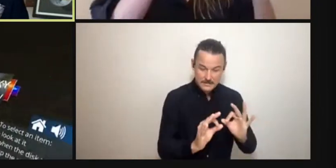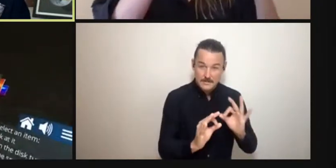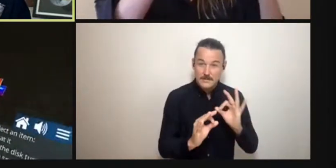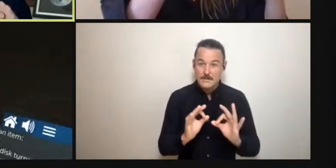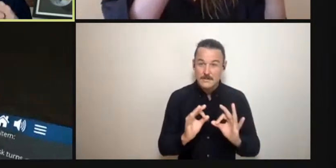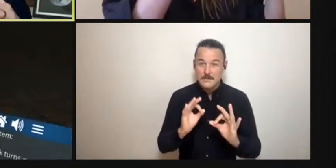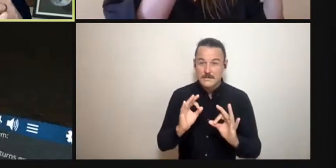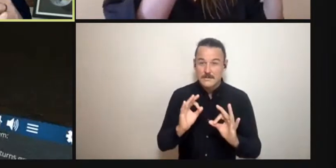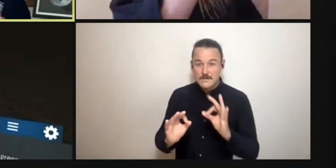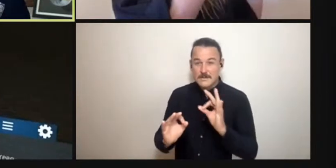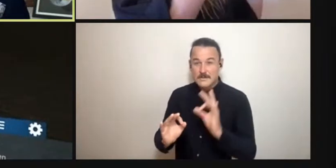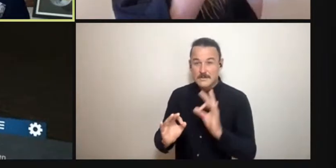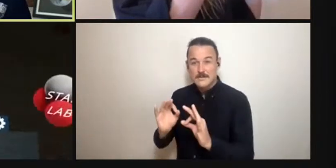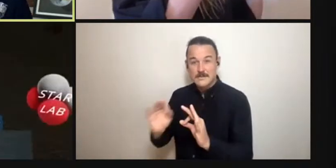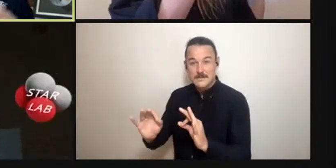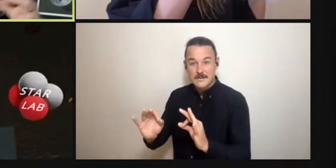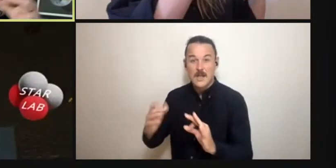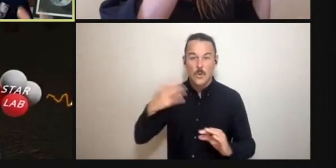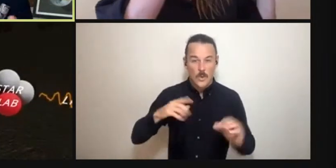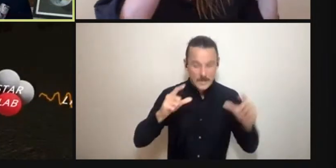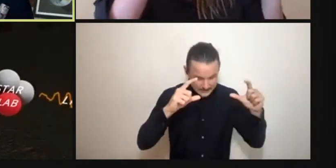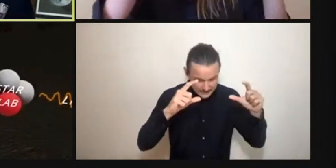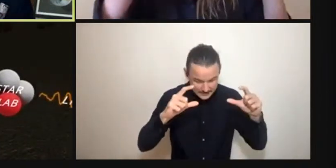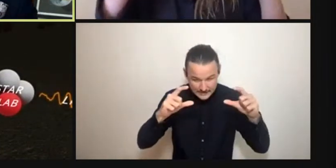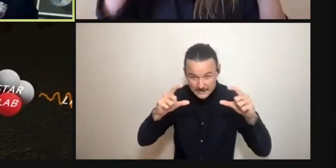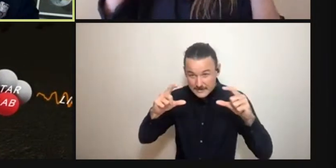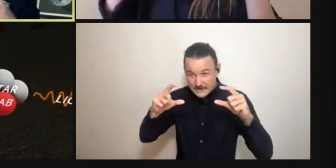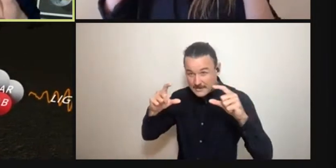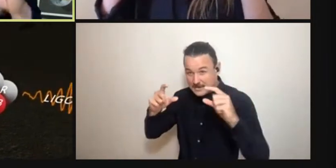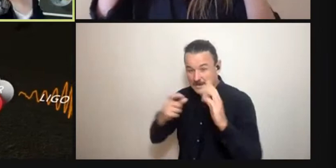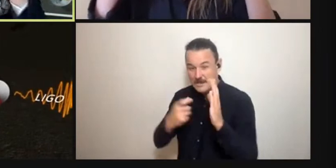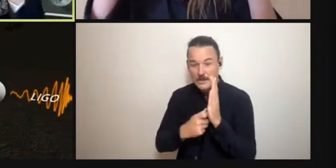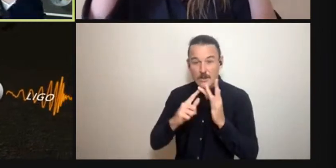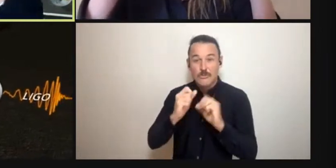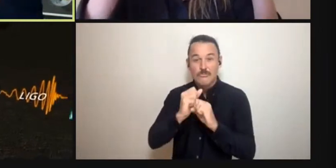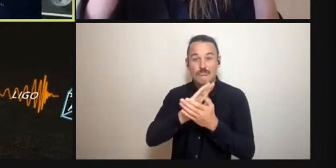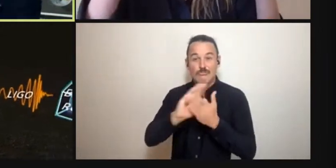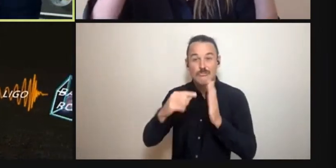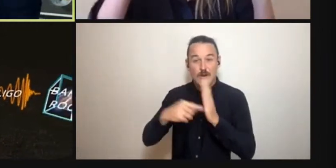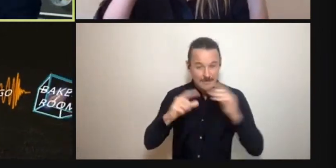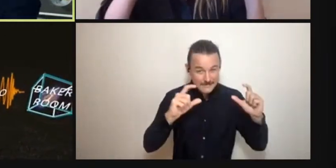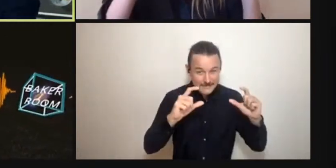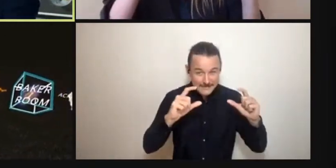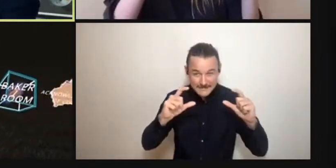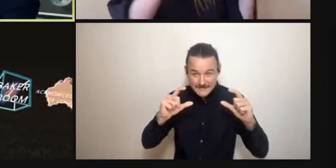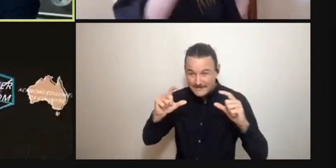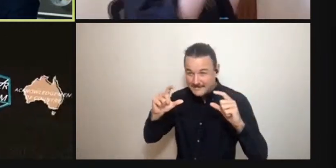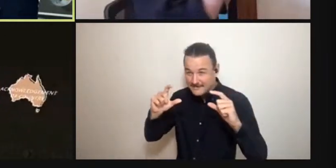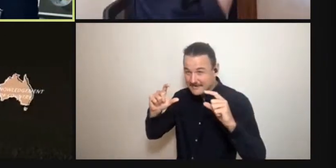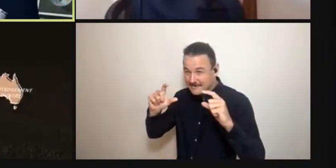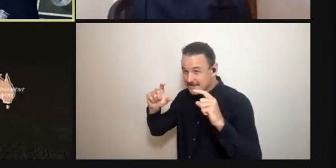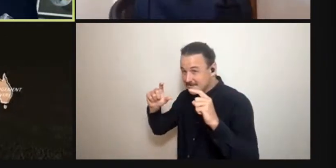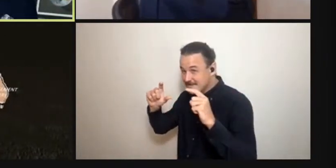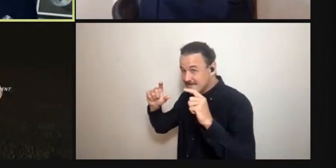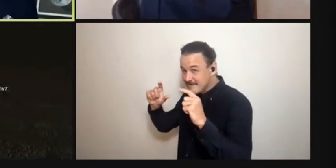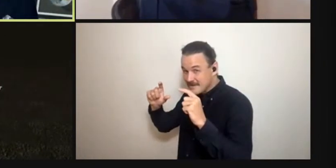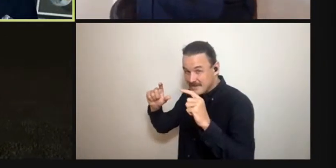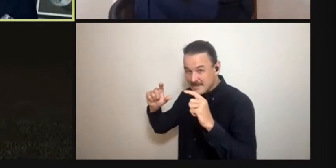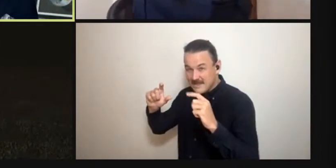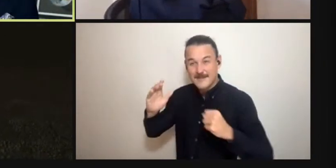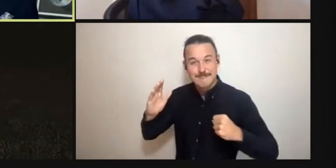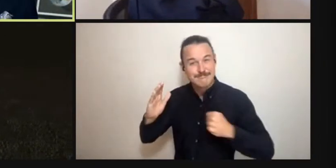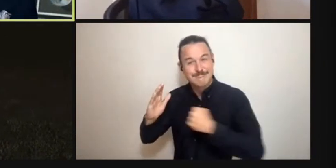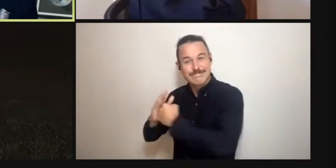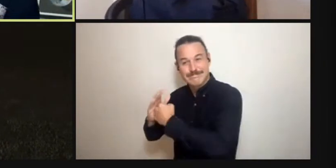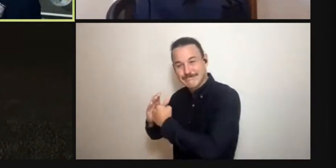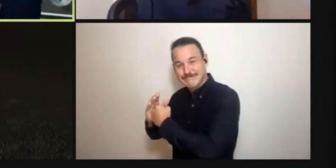your right. Hopefully you're sitting in a safe environment where you can start to move around, and go all the way to the